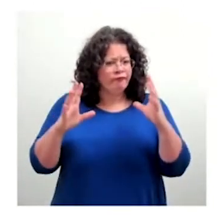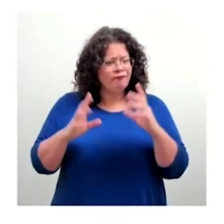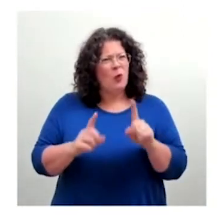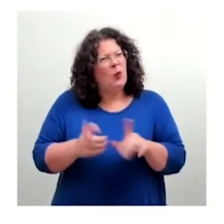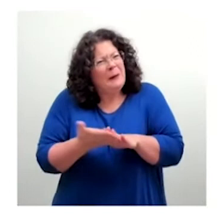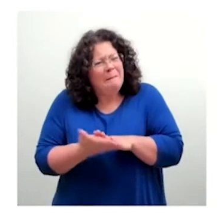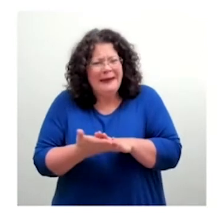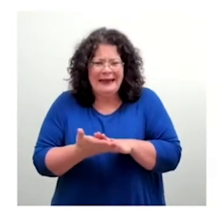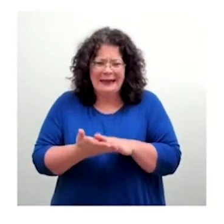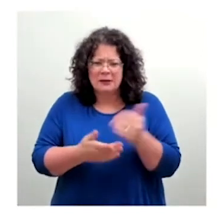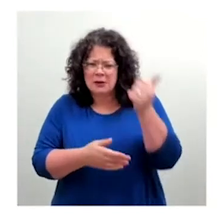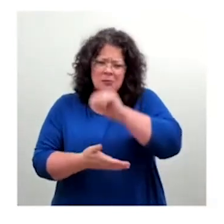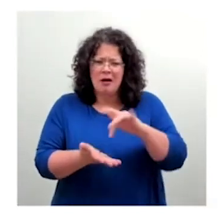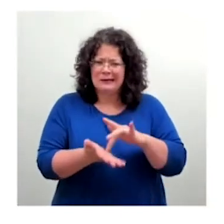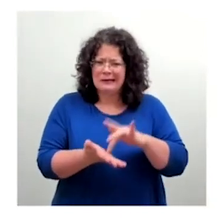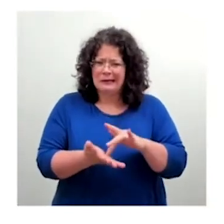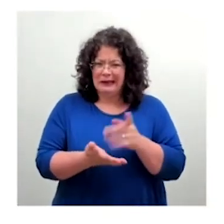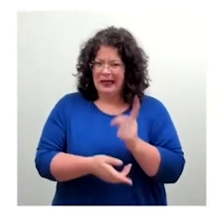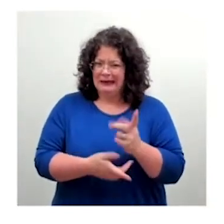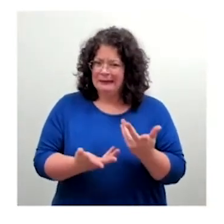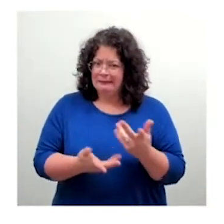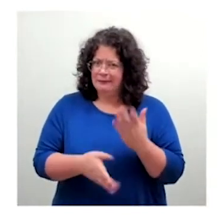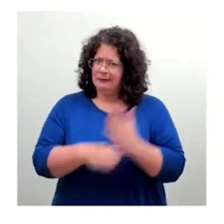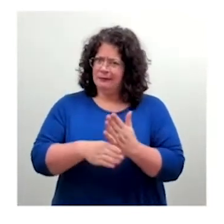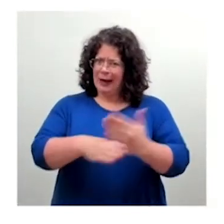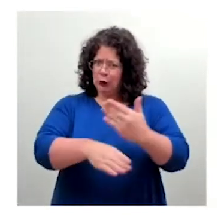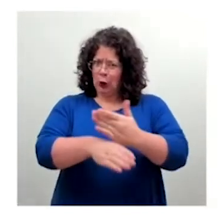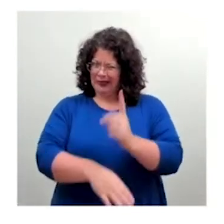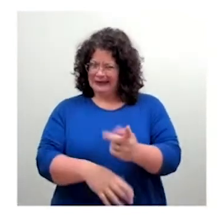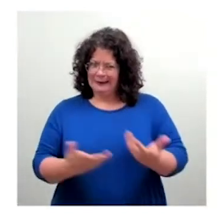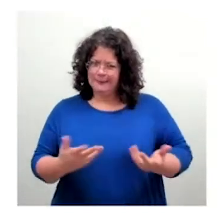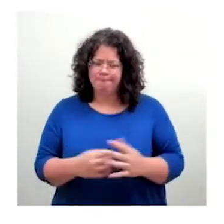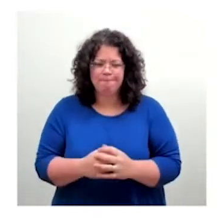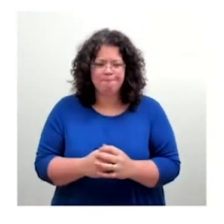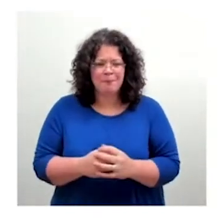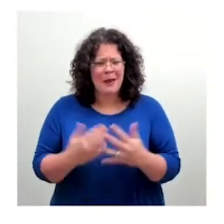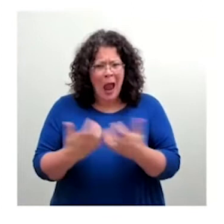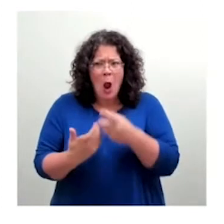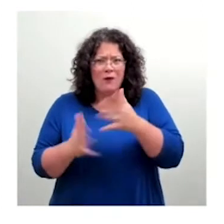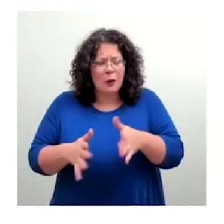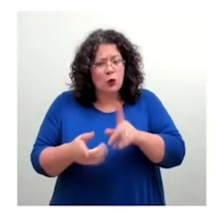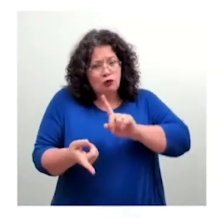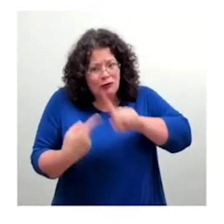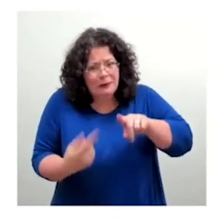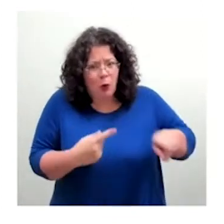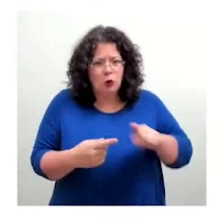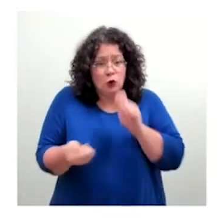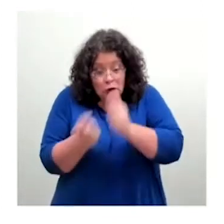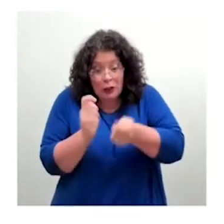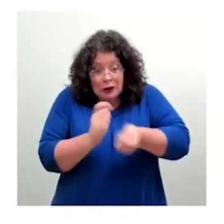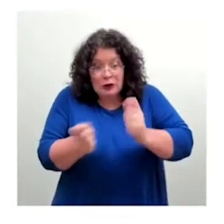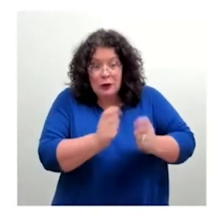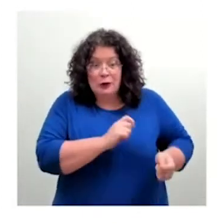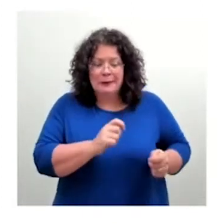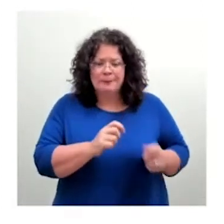has been a new challenge, and thinking and really responding fast and trying to make sure that not everybody's included and not